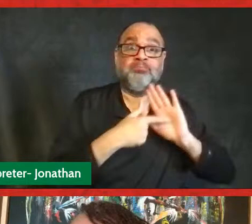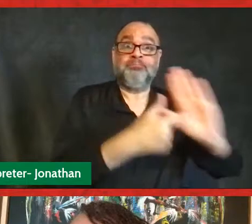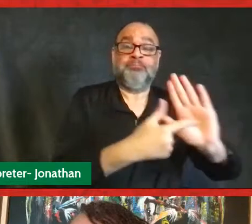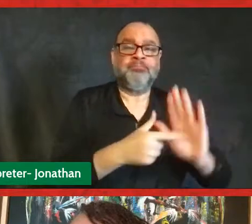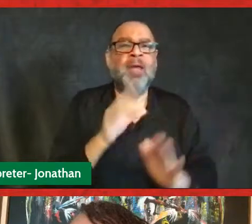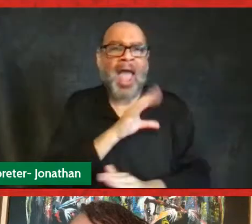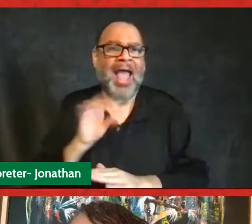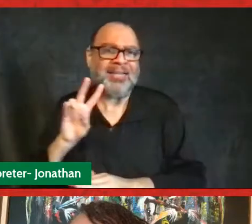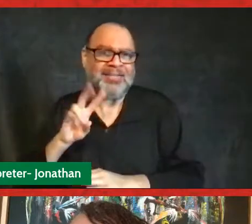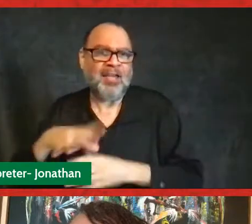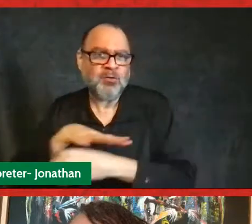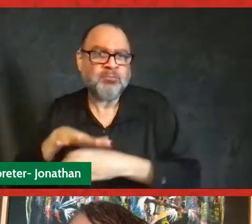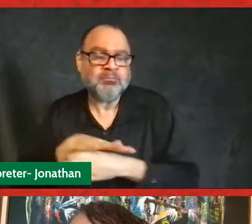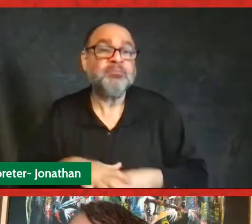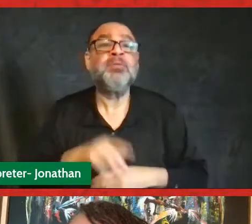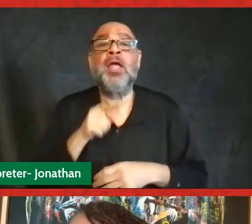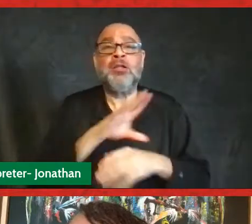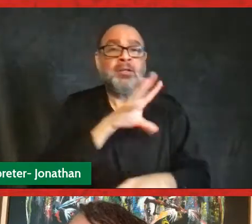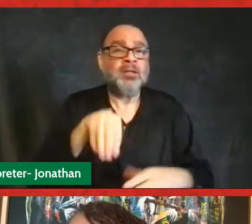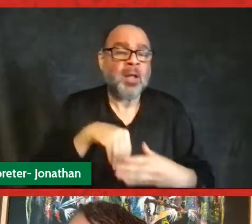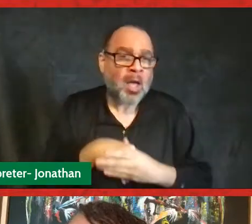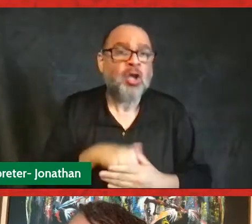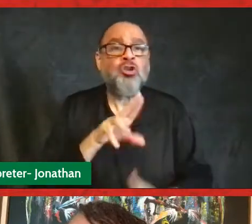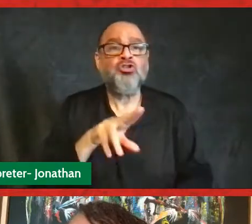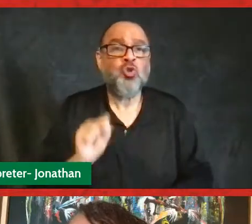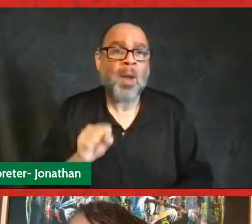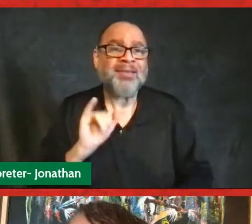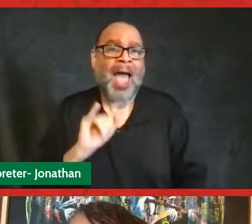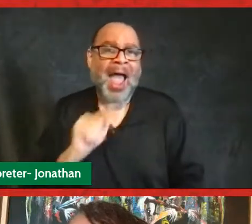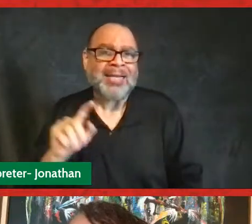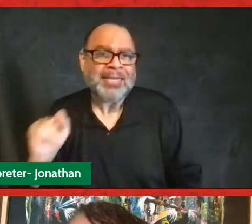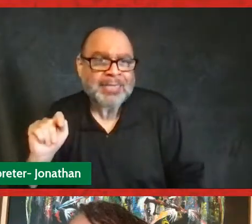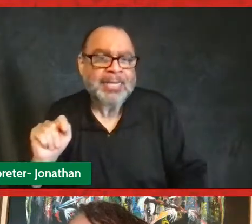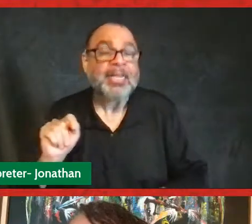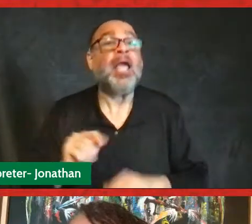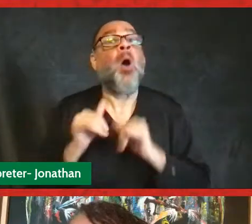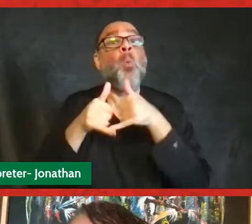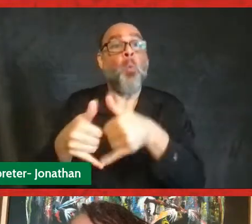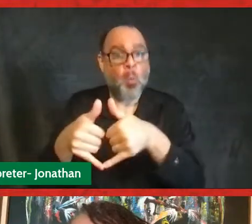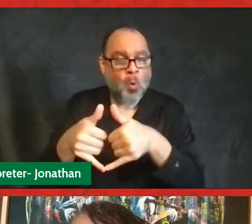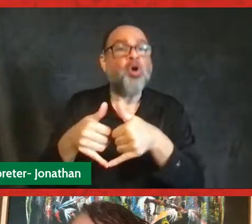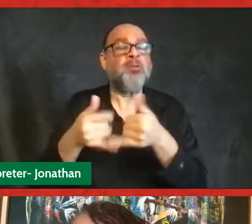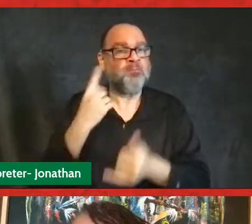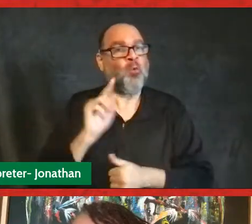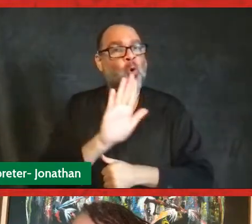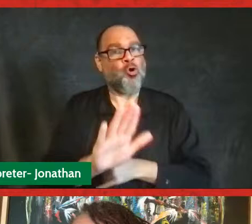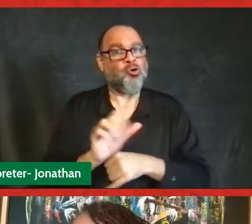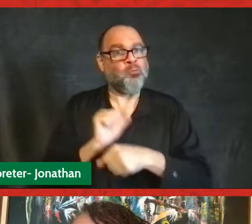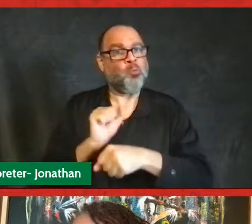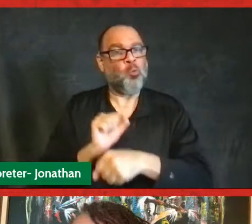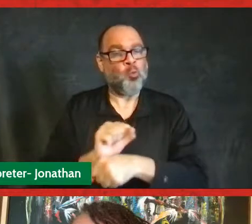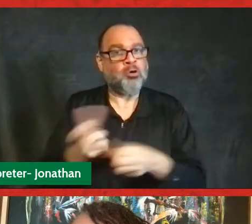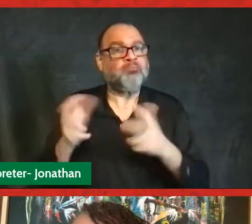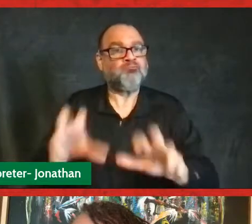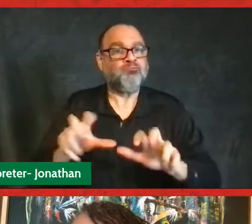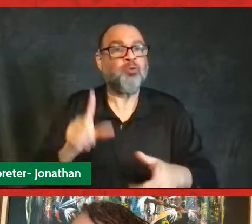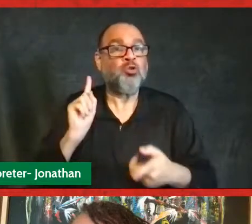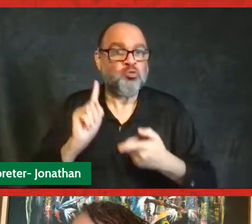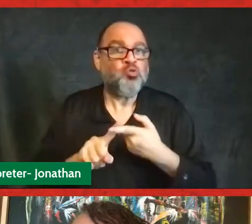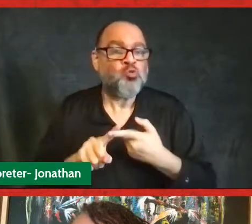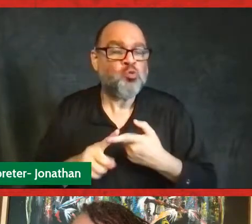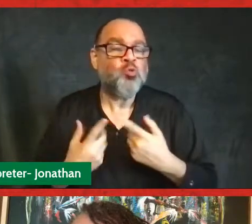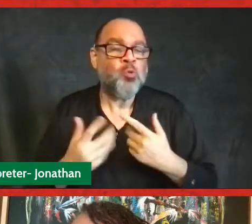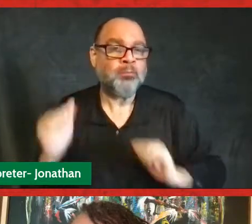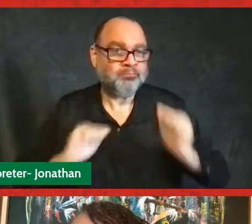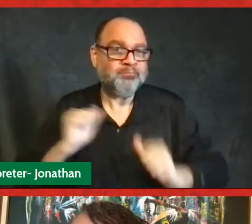many awards include the USITT Thomas de Gaetani Award for her contributions to the performing arts community in Texas. She'll receive